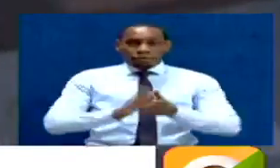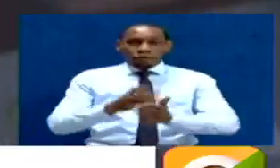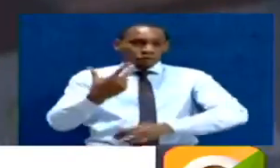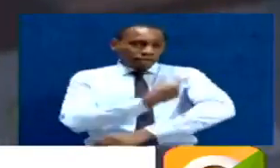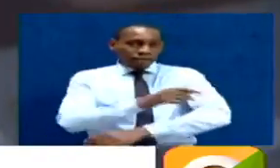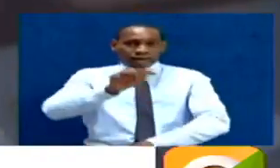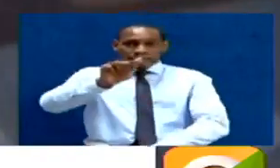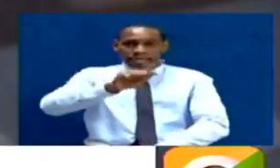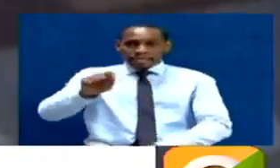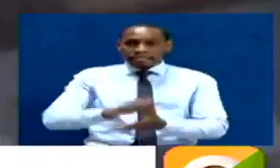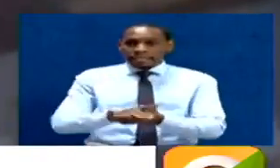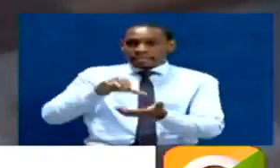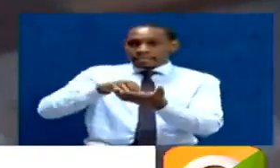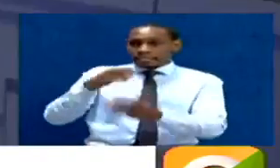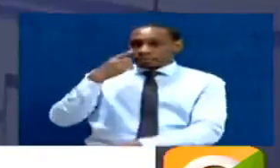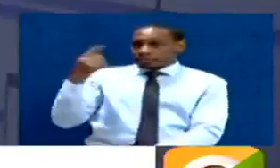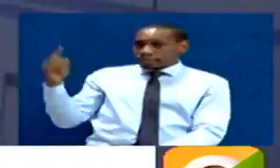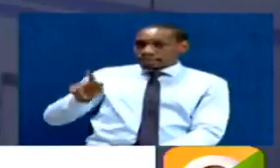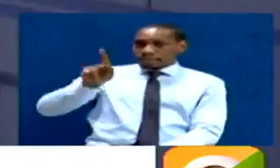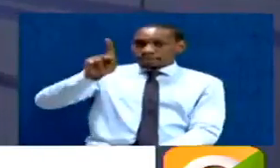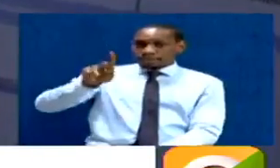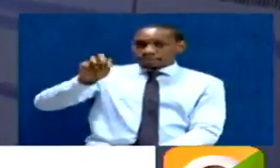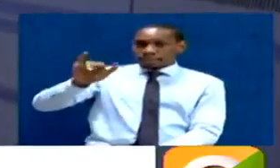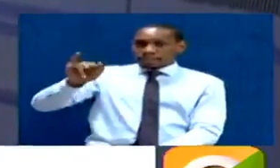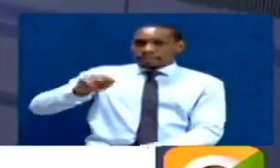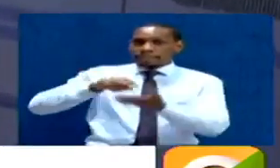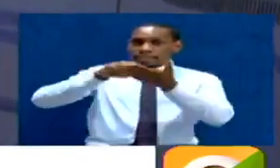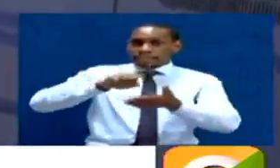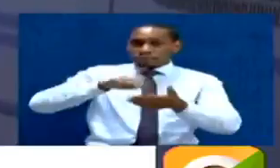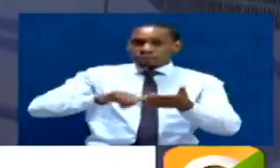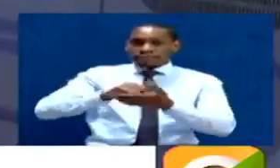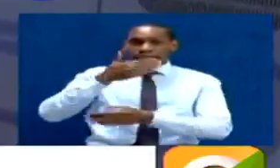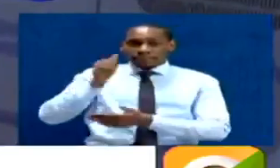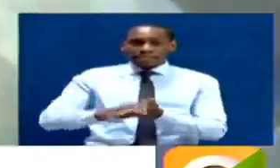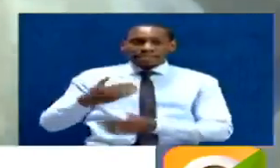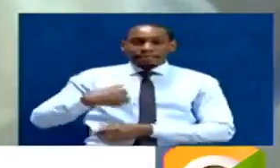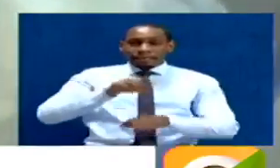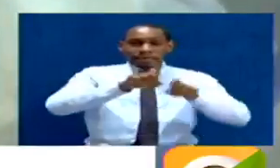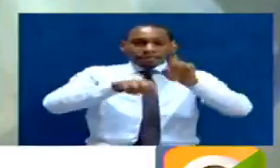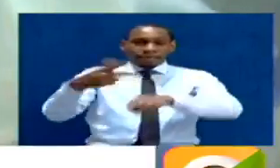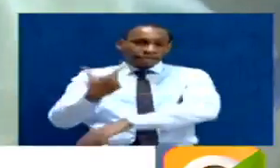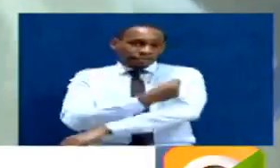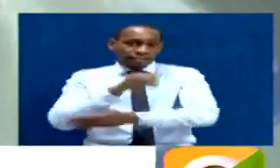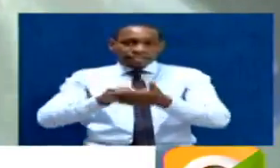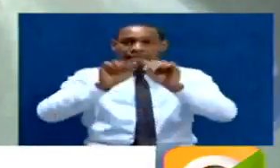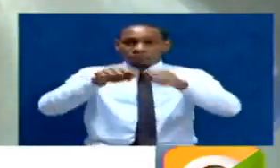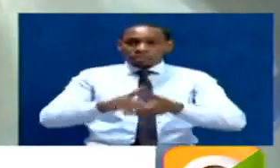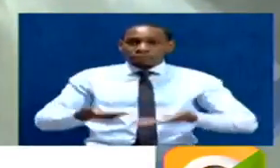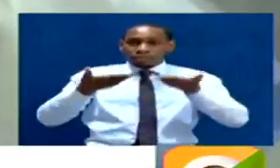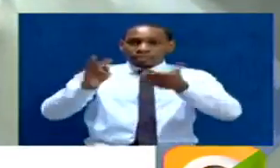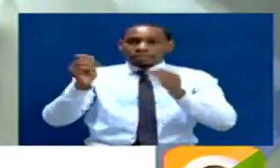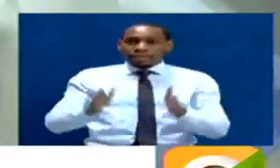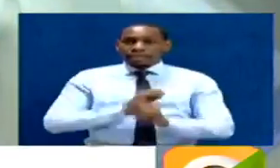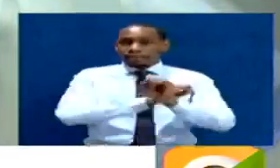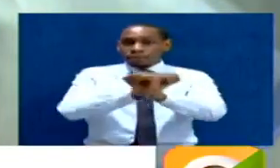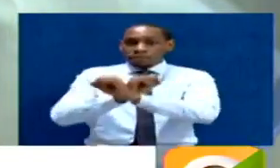chanjo ya AstraZeneca. Kituo hiki cha Kemri kikisisitiza umuhimu wa kuwa na chanjo aina nyingine zinazoweza kuwapa